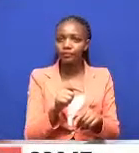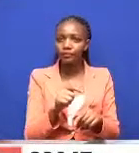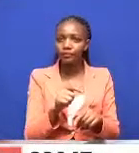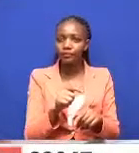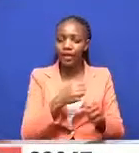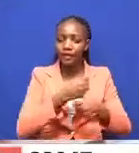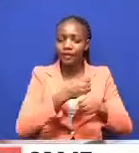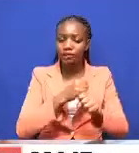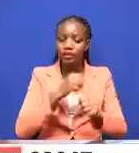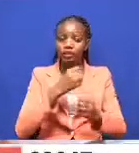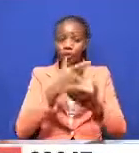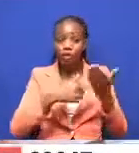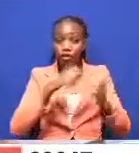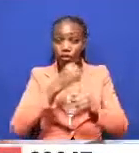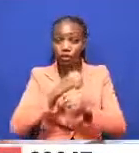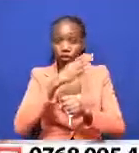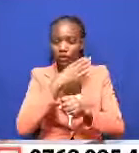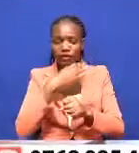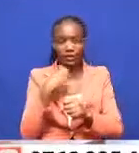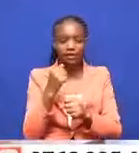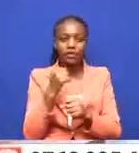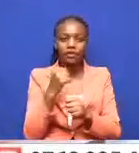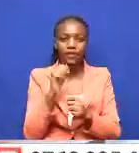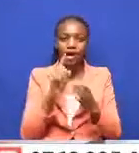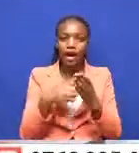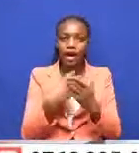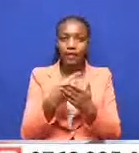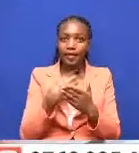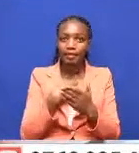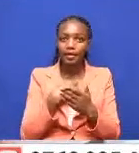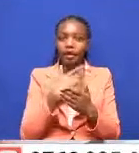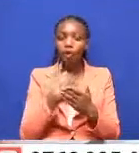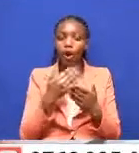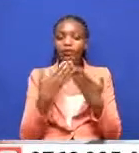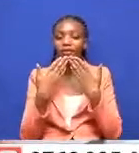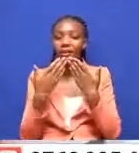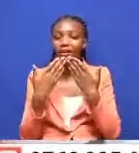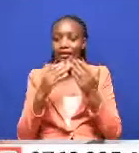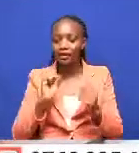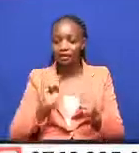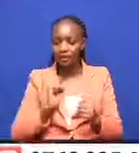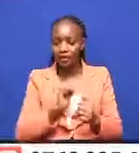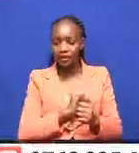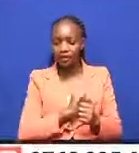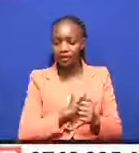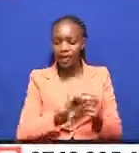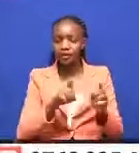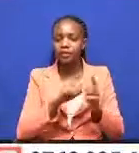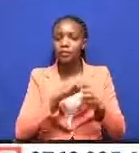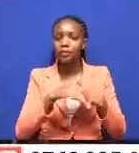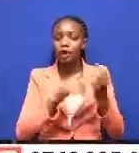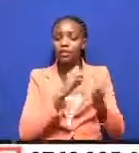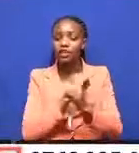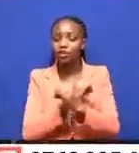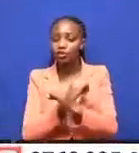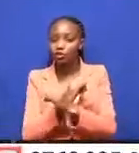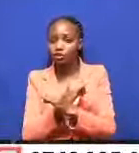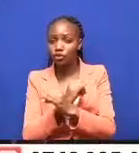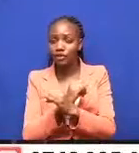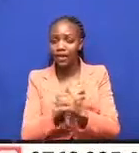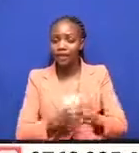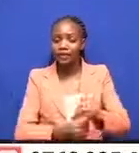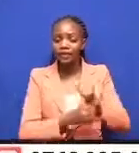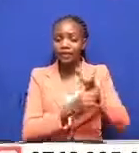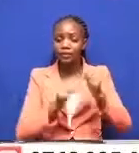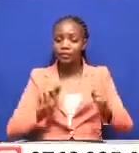what we do better. So I want to appreciate Senate, to appreciate all the institutions that are